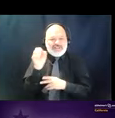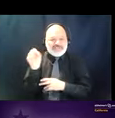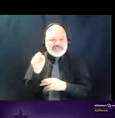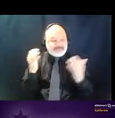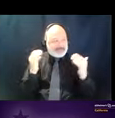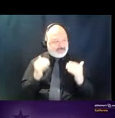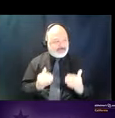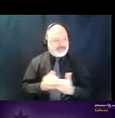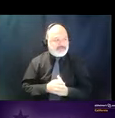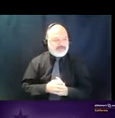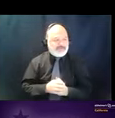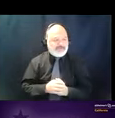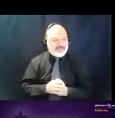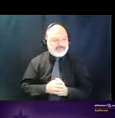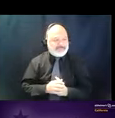one.